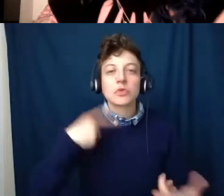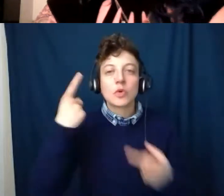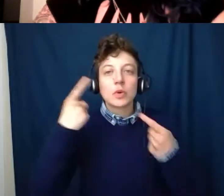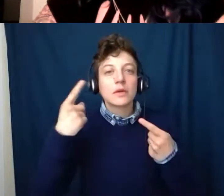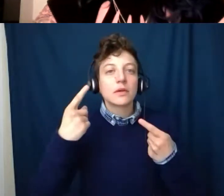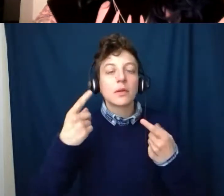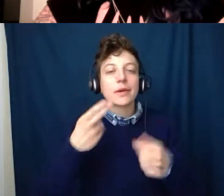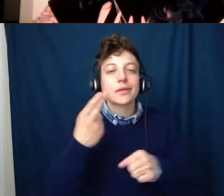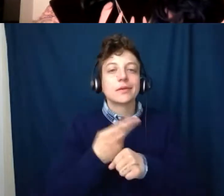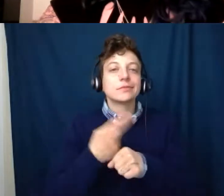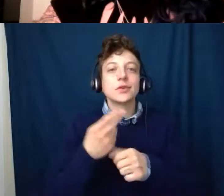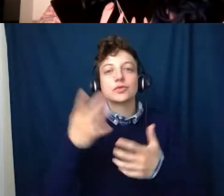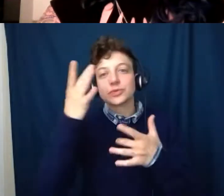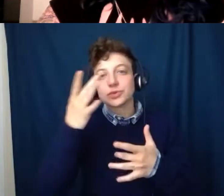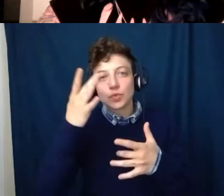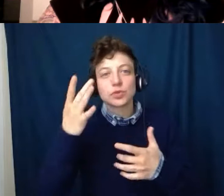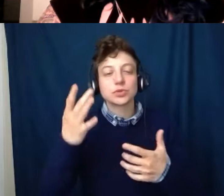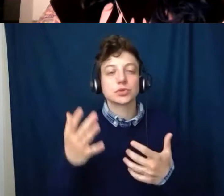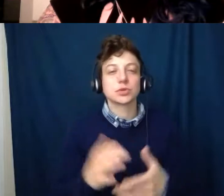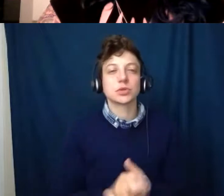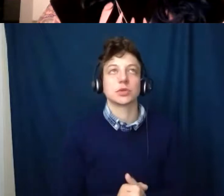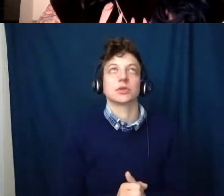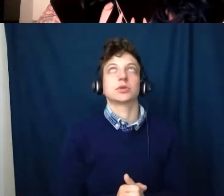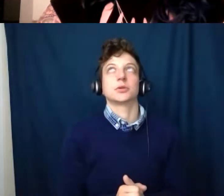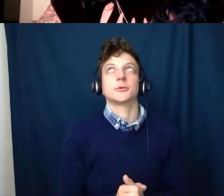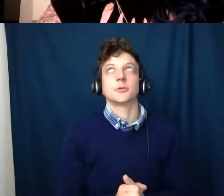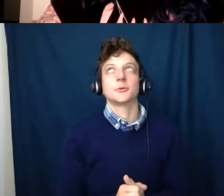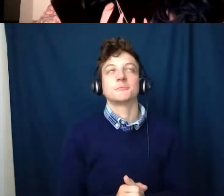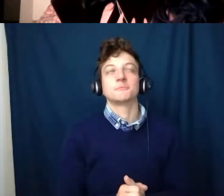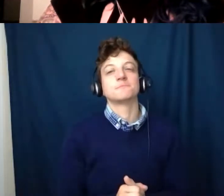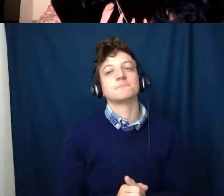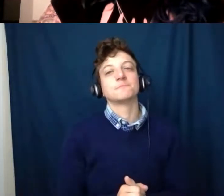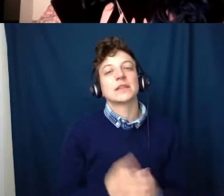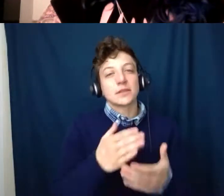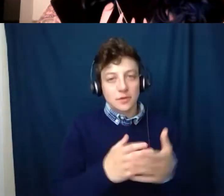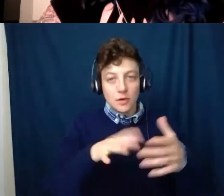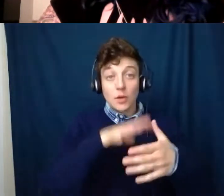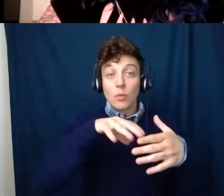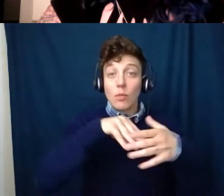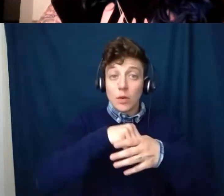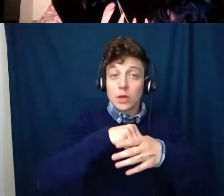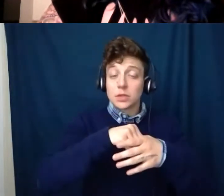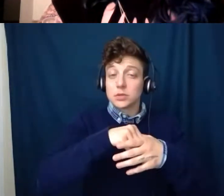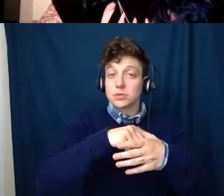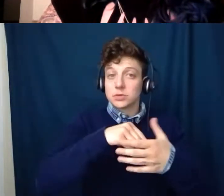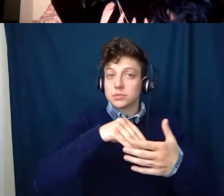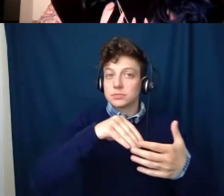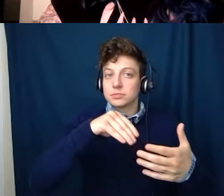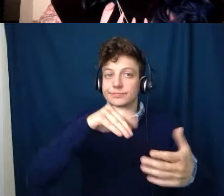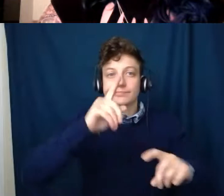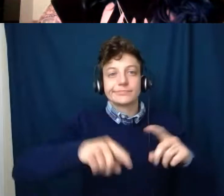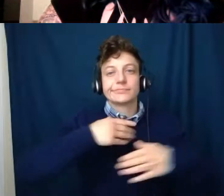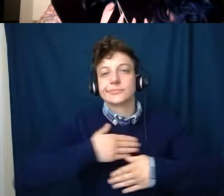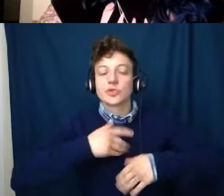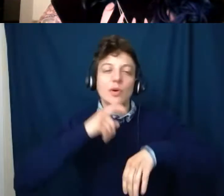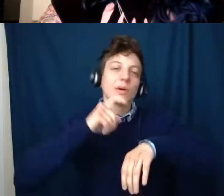disorders when there are components like not being able to like enjoy time with friends or family,